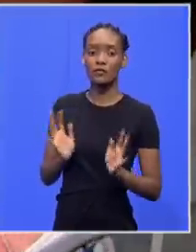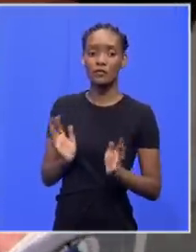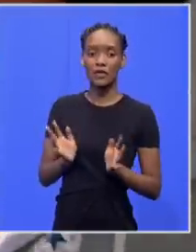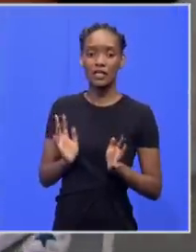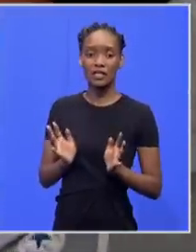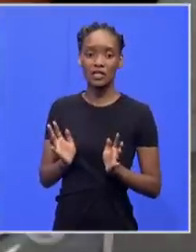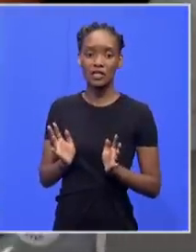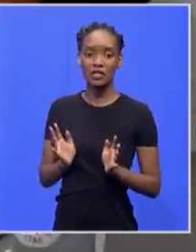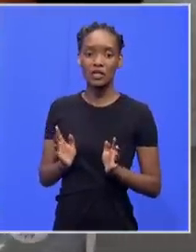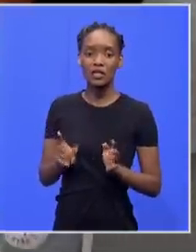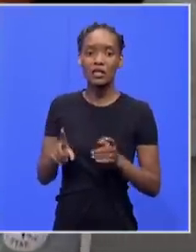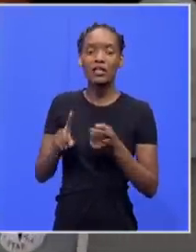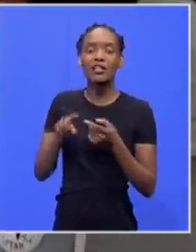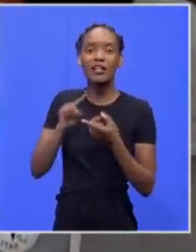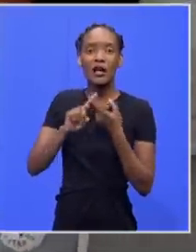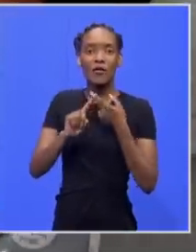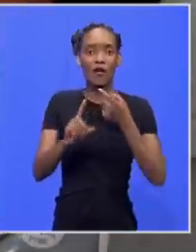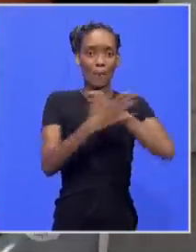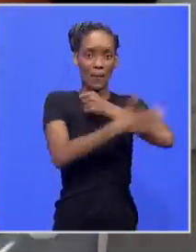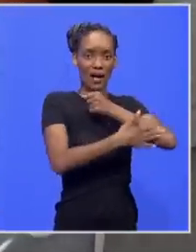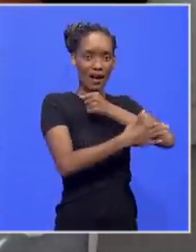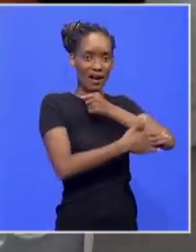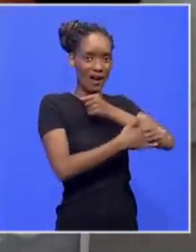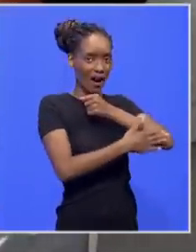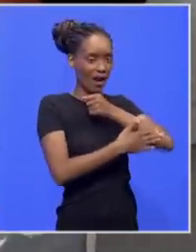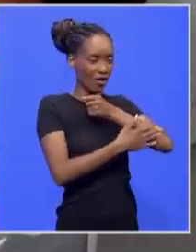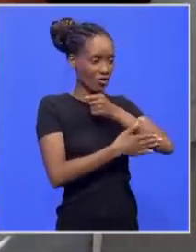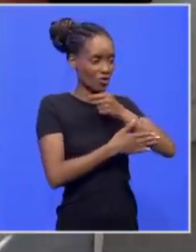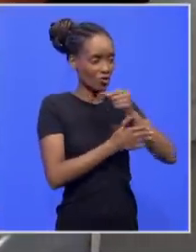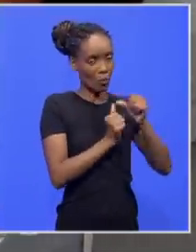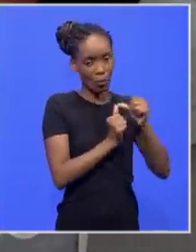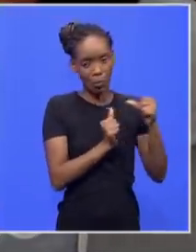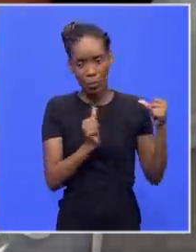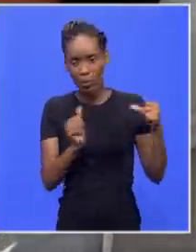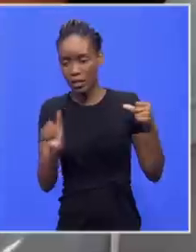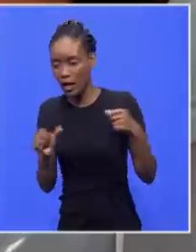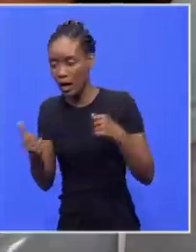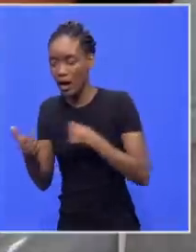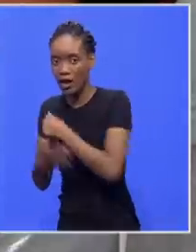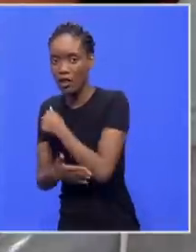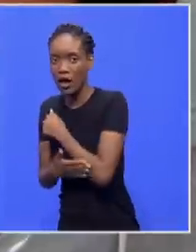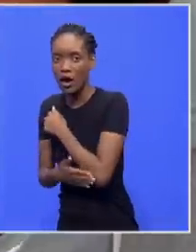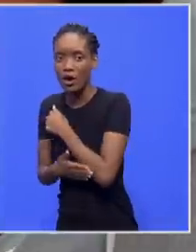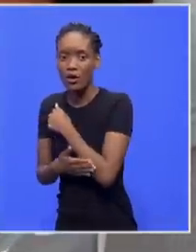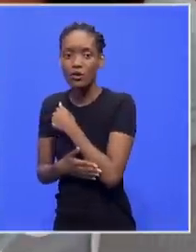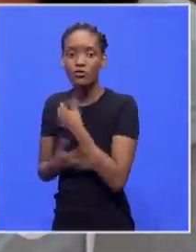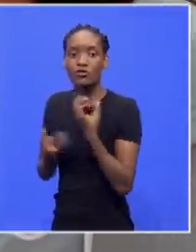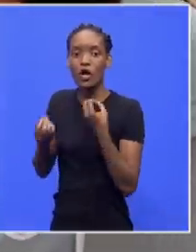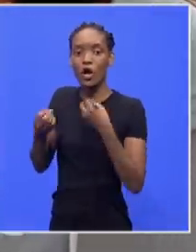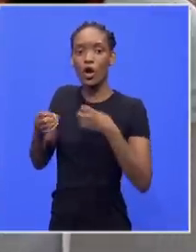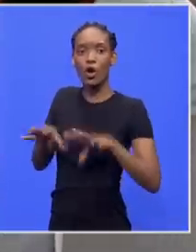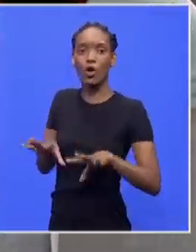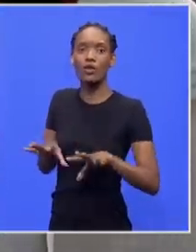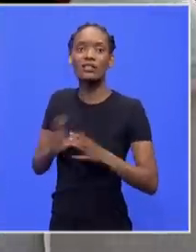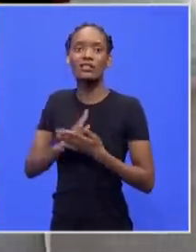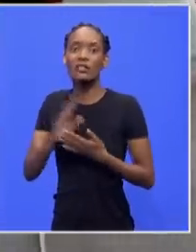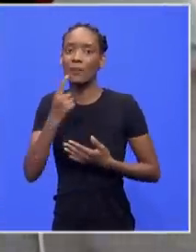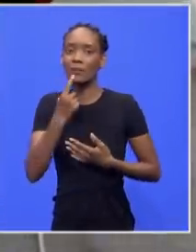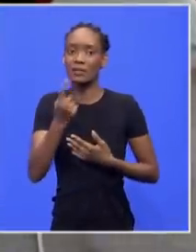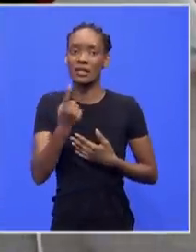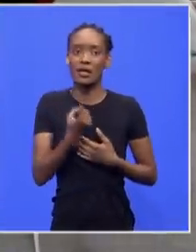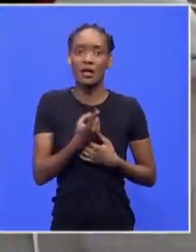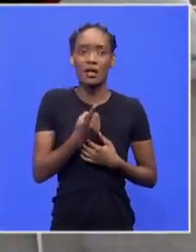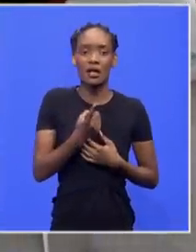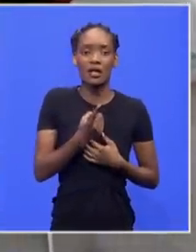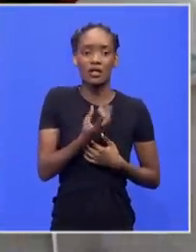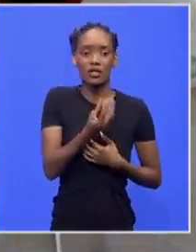running from their countries, they lost their children. One said that her child stayed behind in